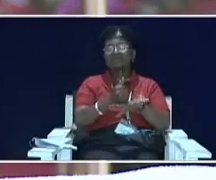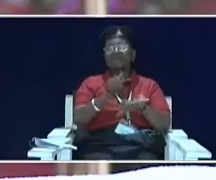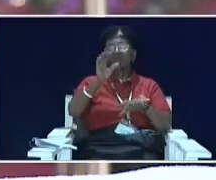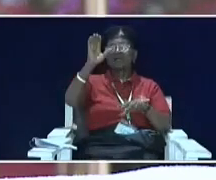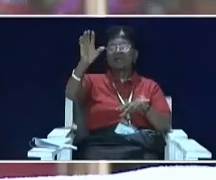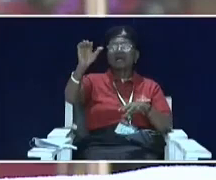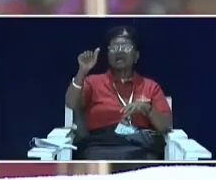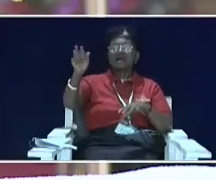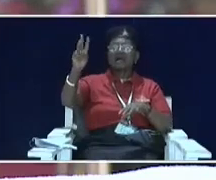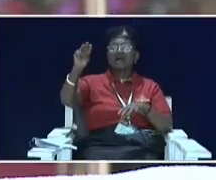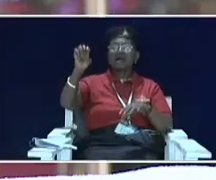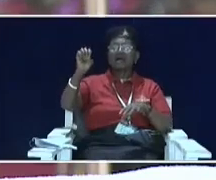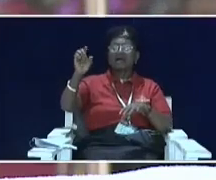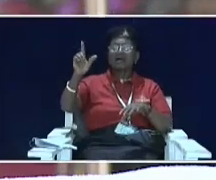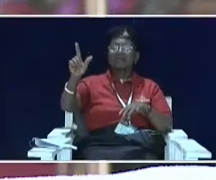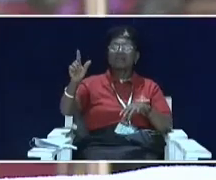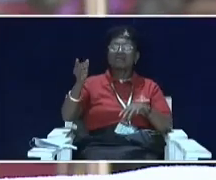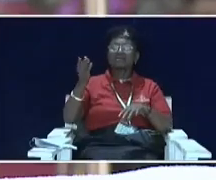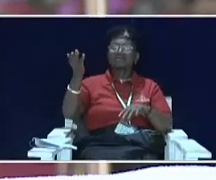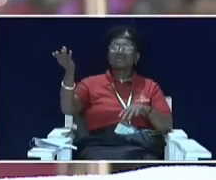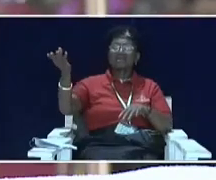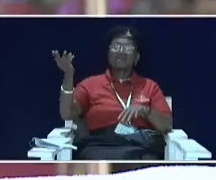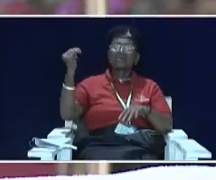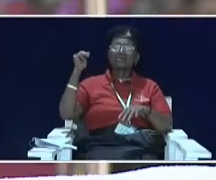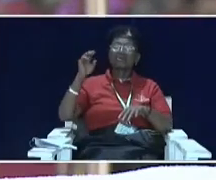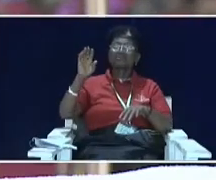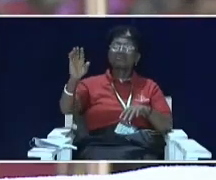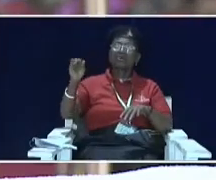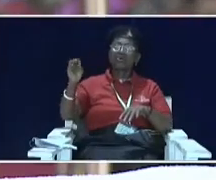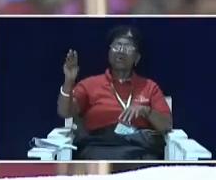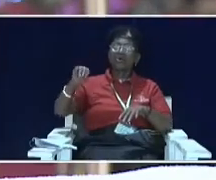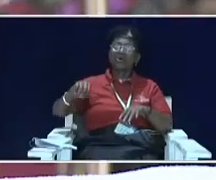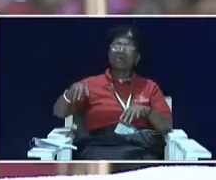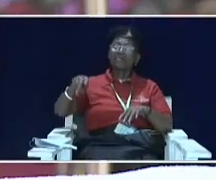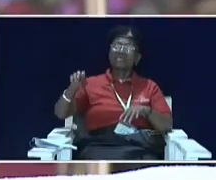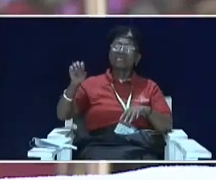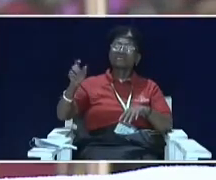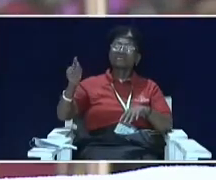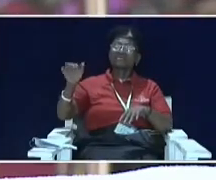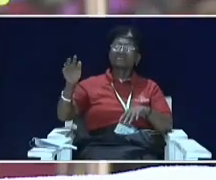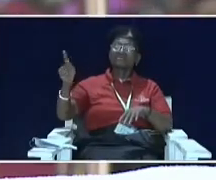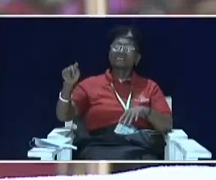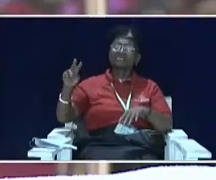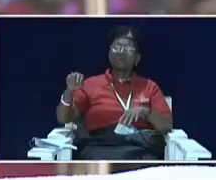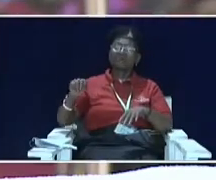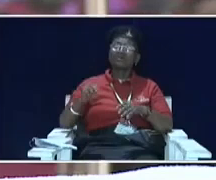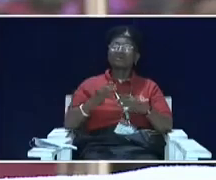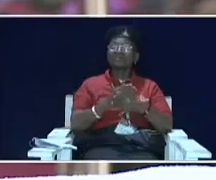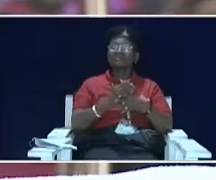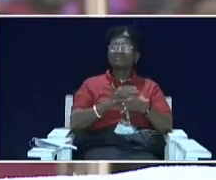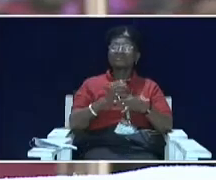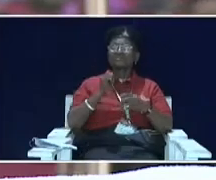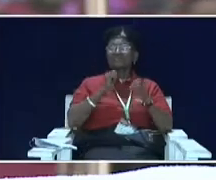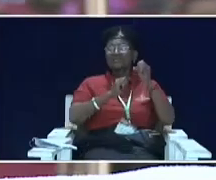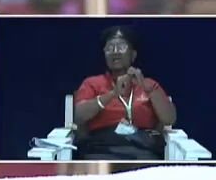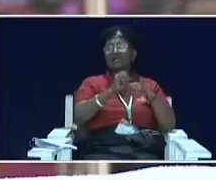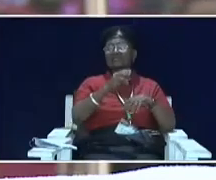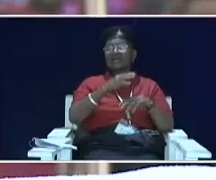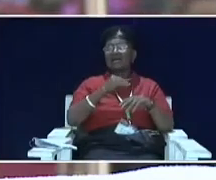There was a competition between Elijah and the prophets of Baal.